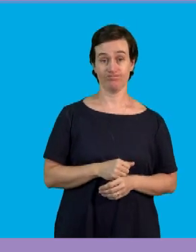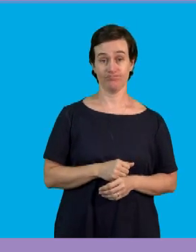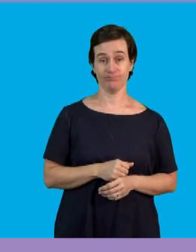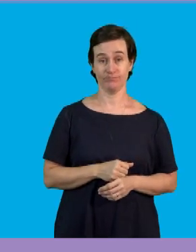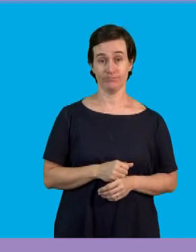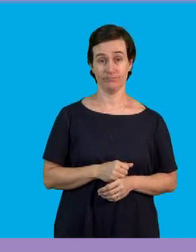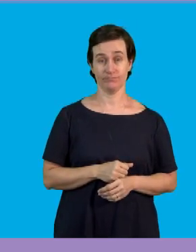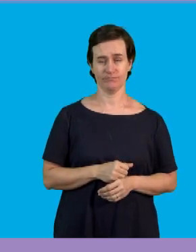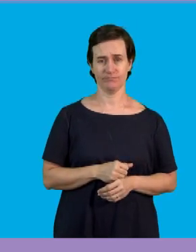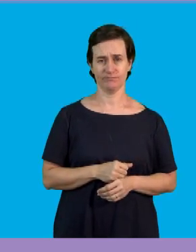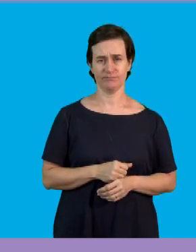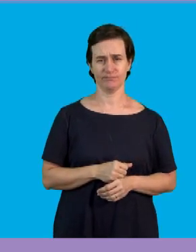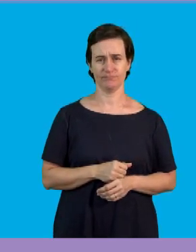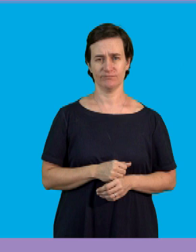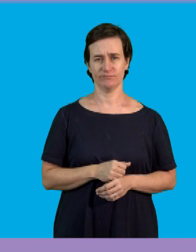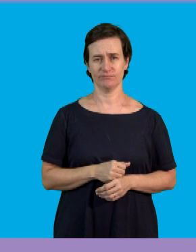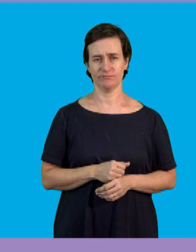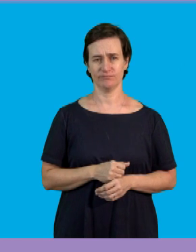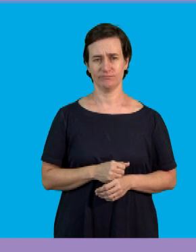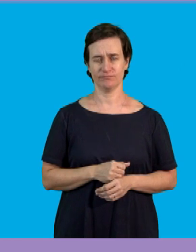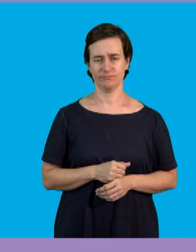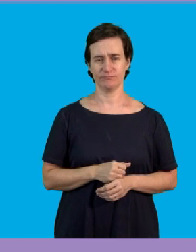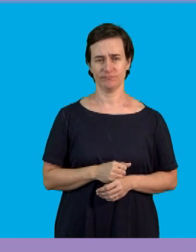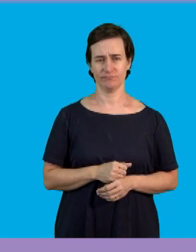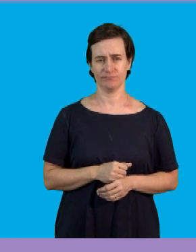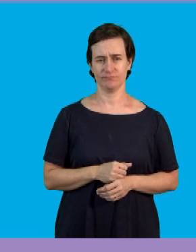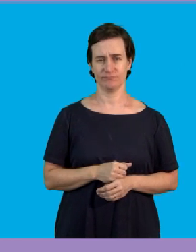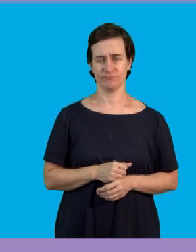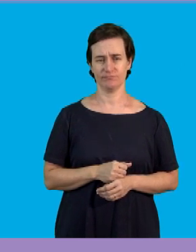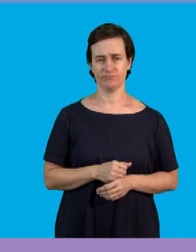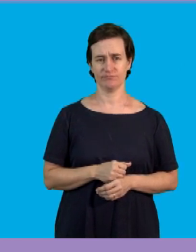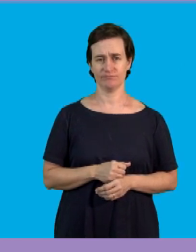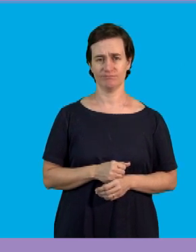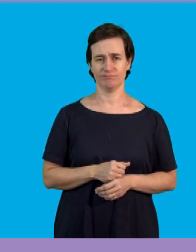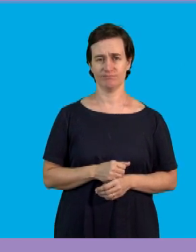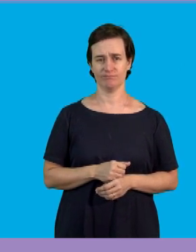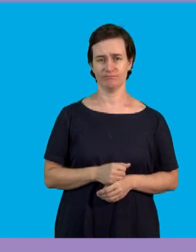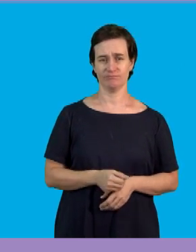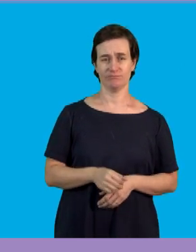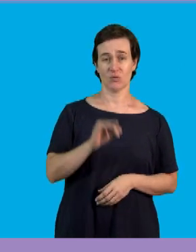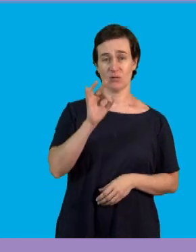I'm just going to write it down here. So that is going to be 3 multiplied by 4.